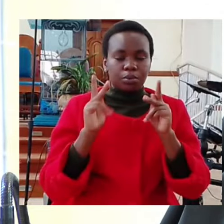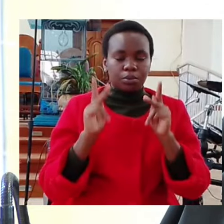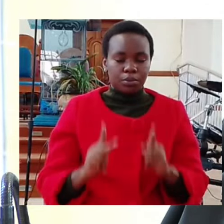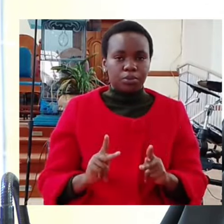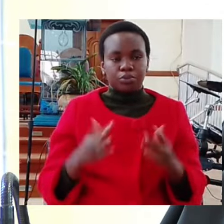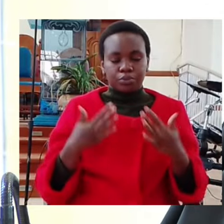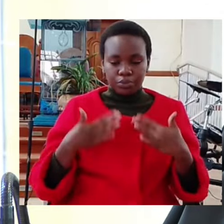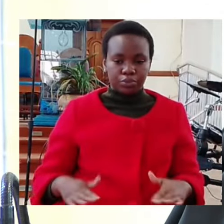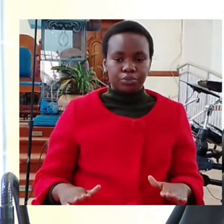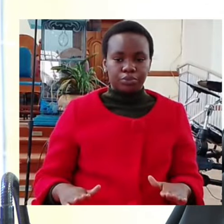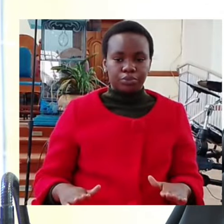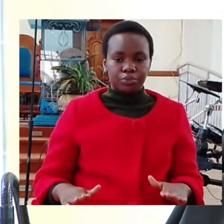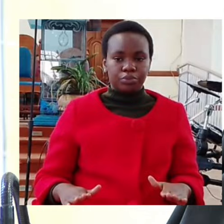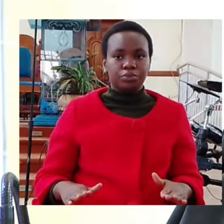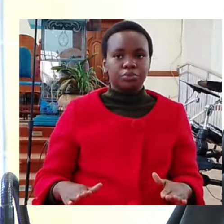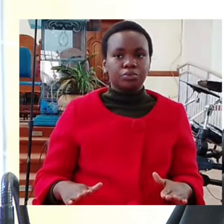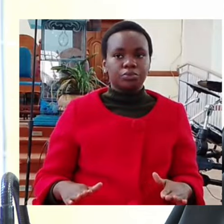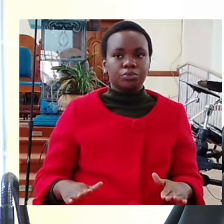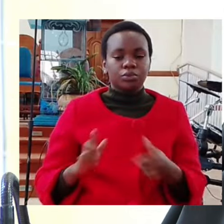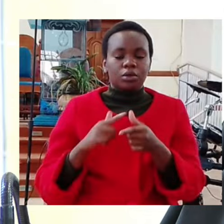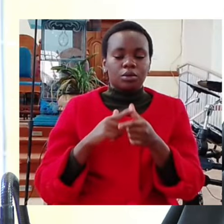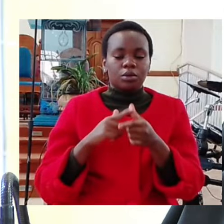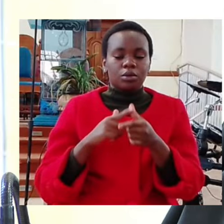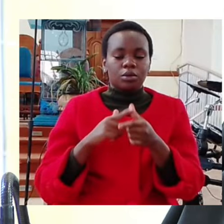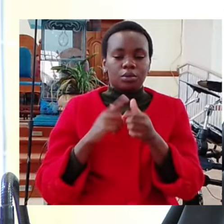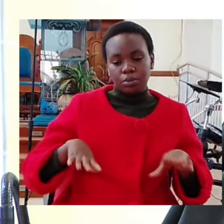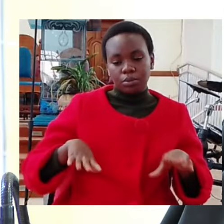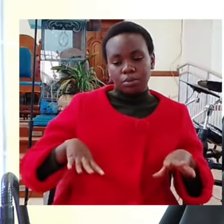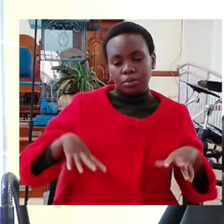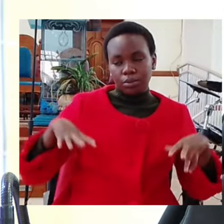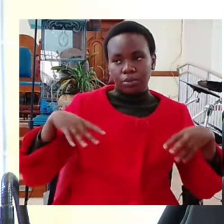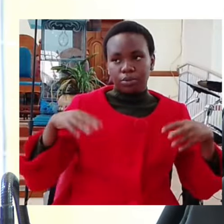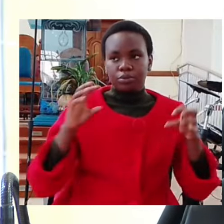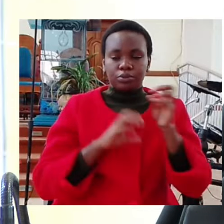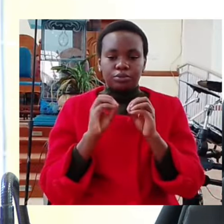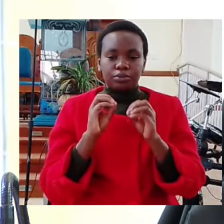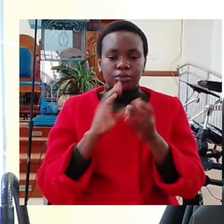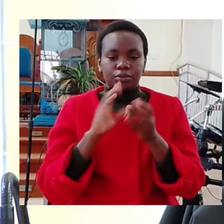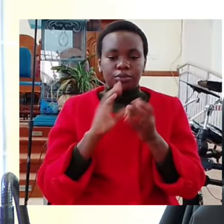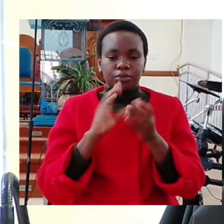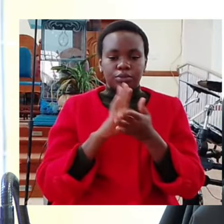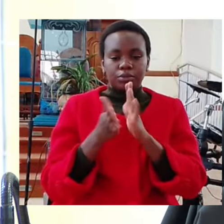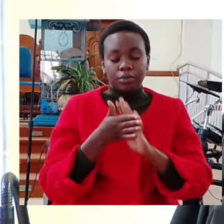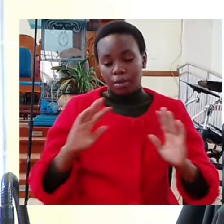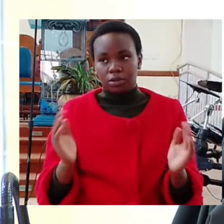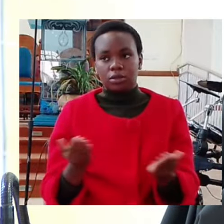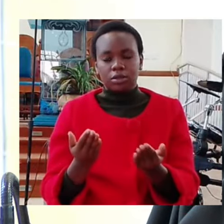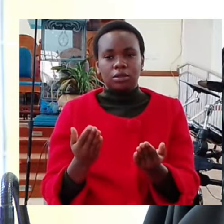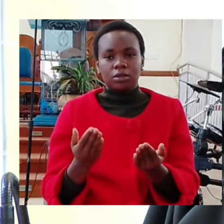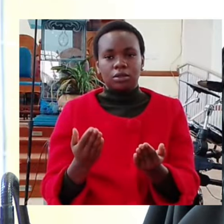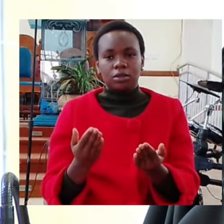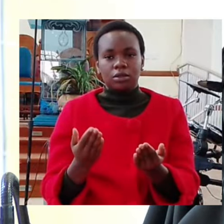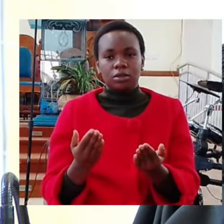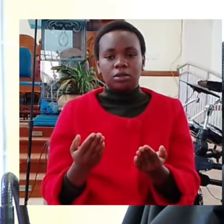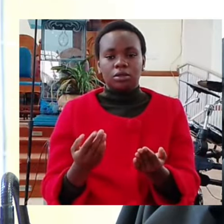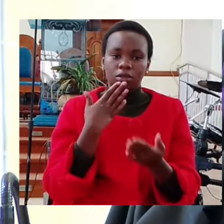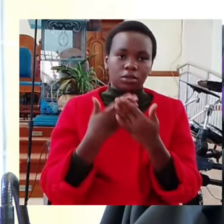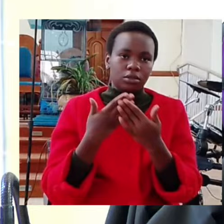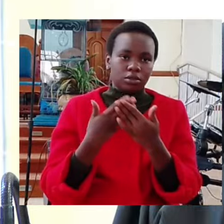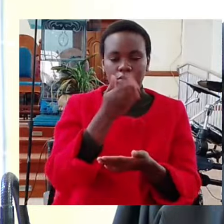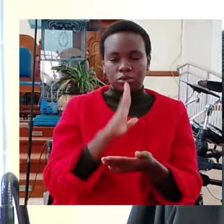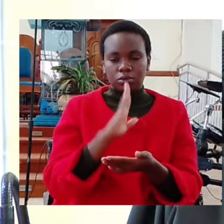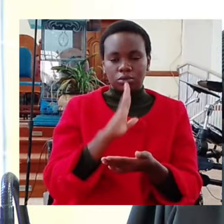Na inyu mwakirogo mutigete ye. You become encouraged. Na mugasho keria gai. Liri na